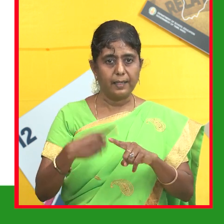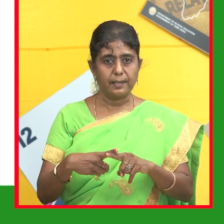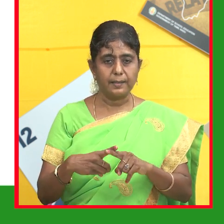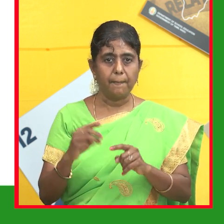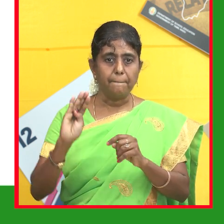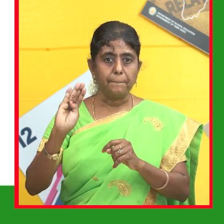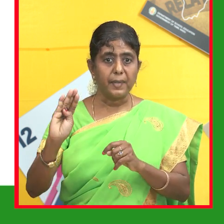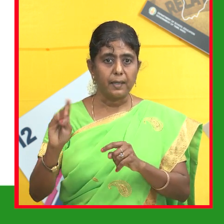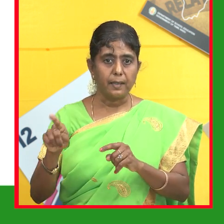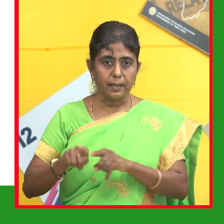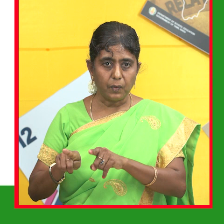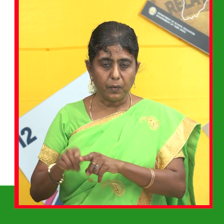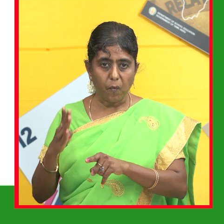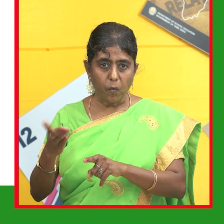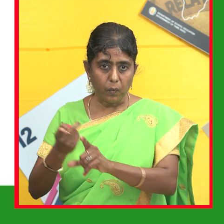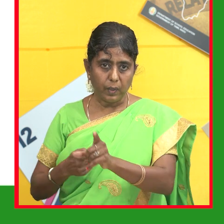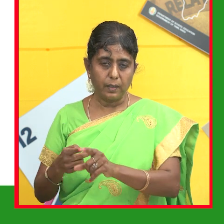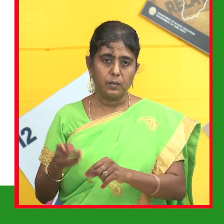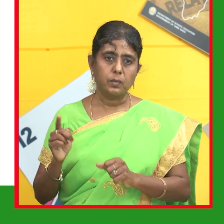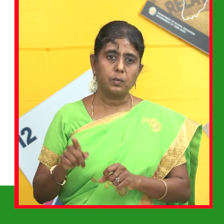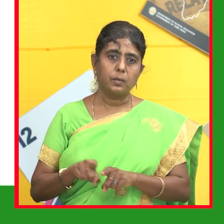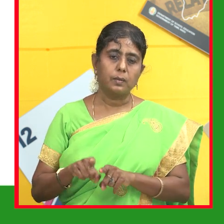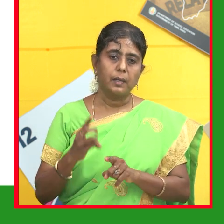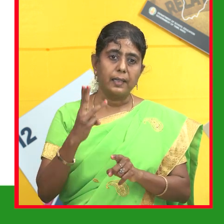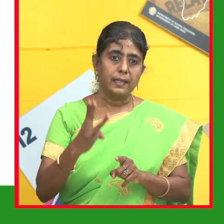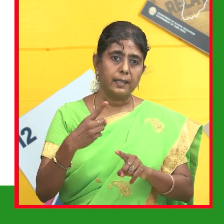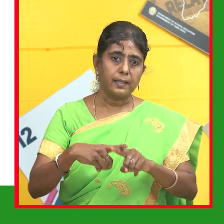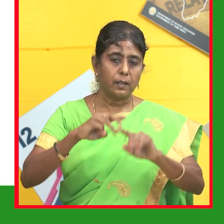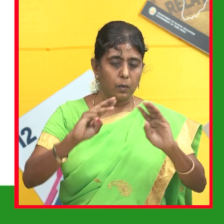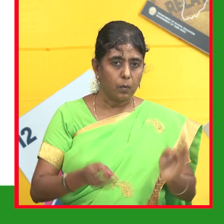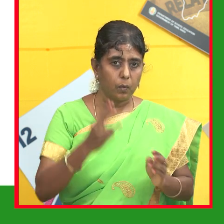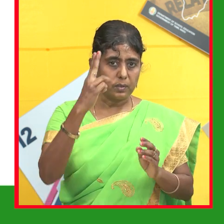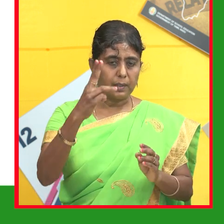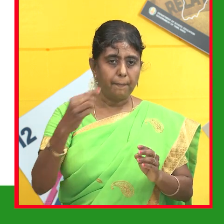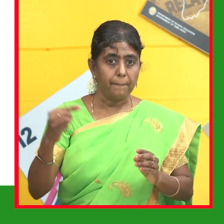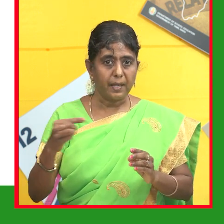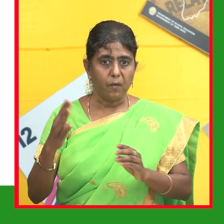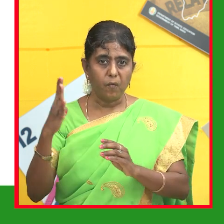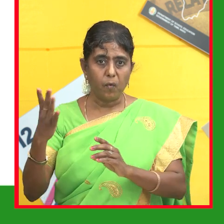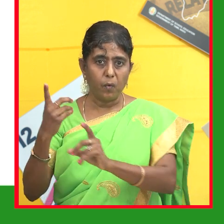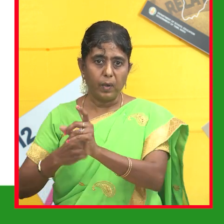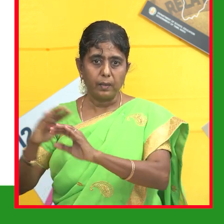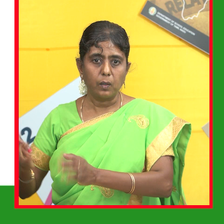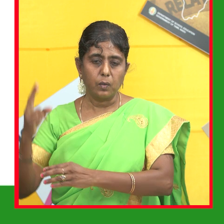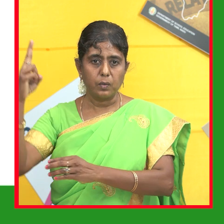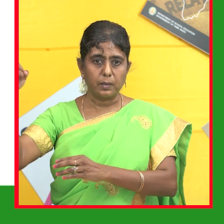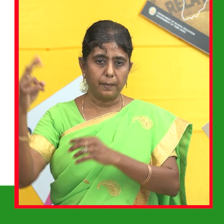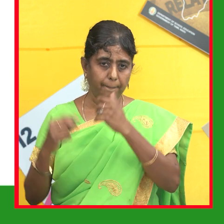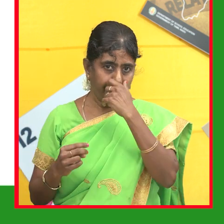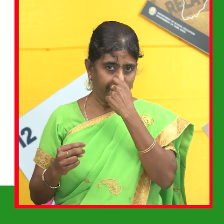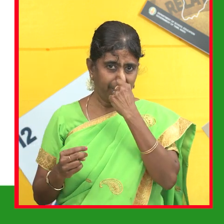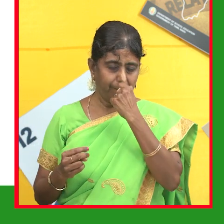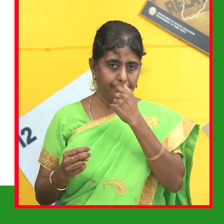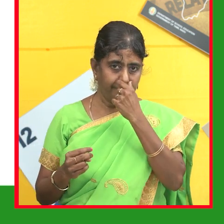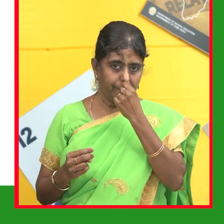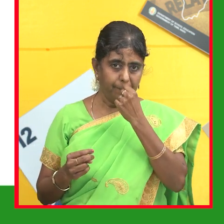4y. So we can write as 3x minus y into 3x plus 4y. Now let's